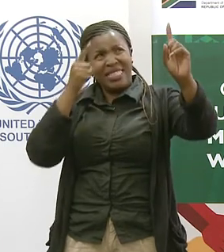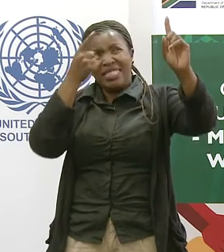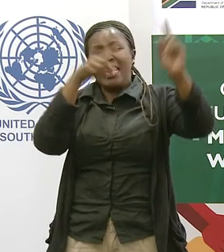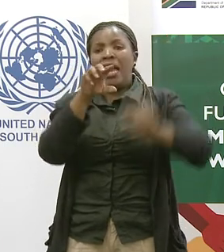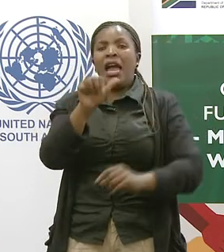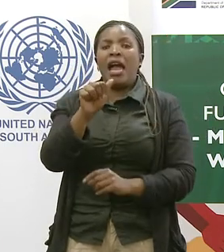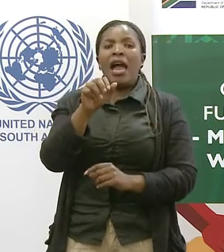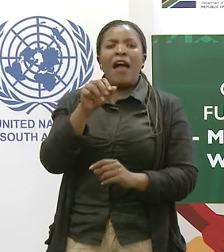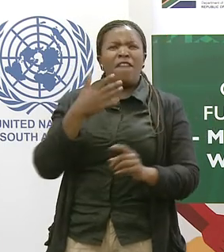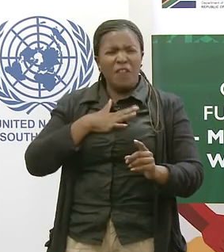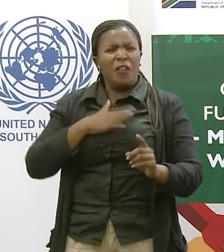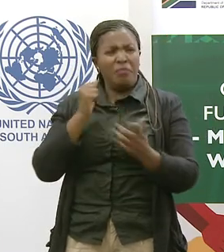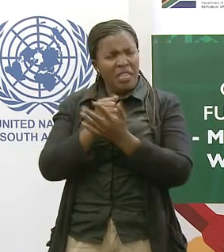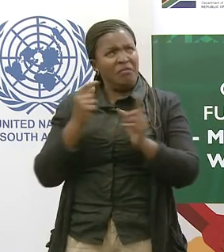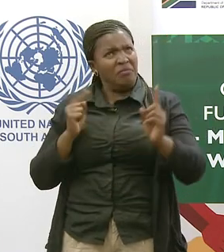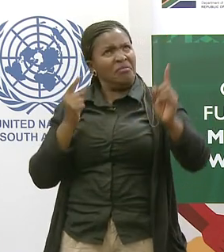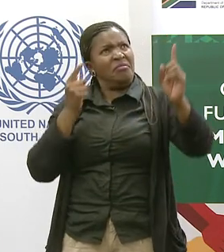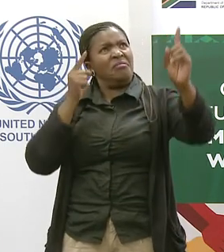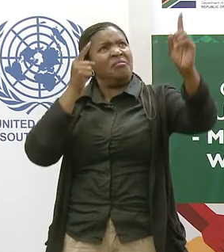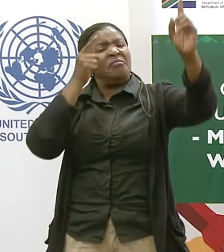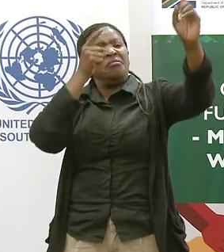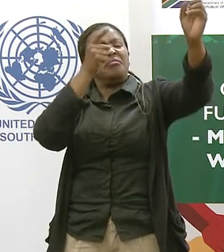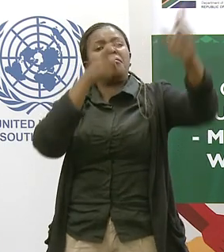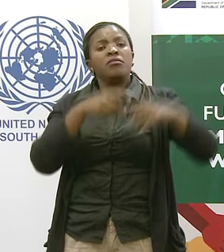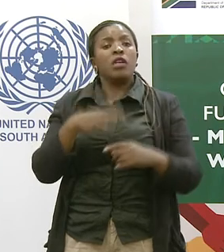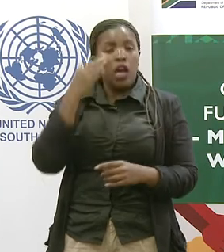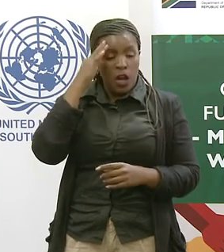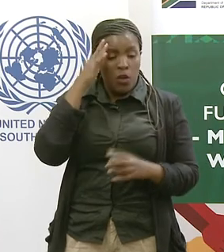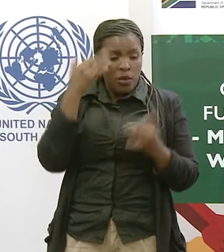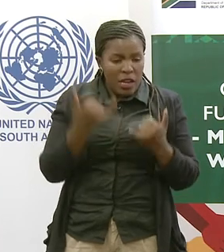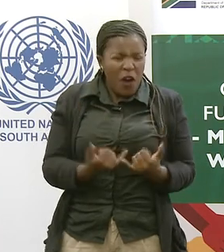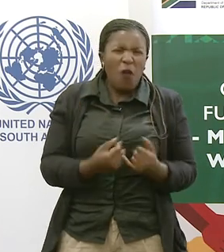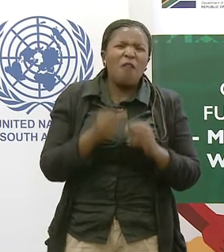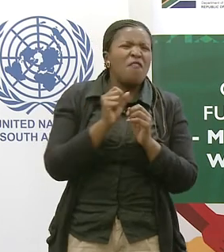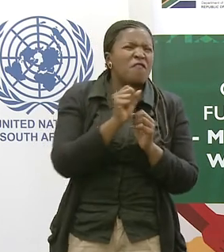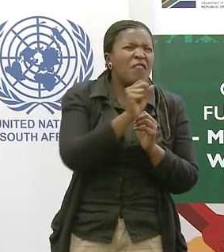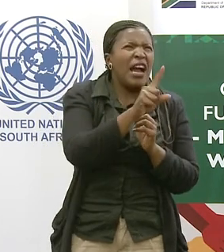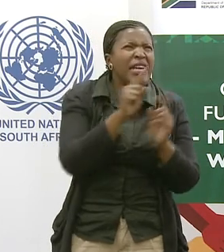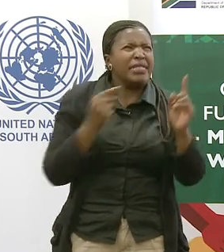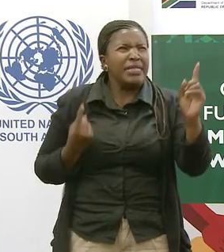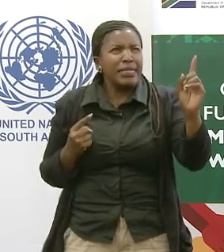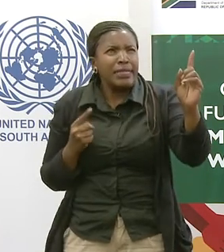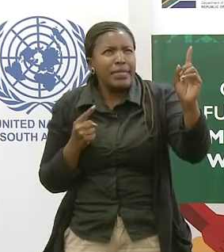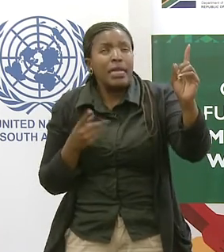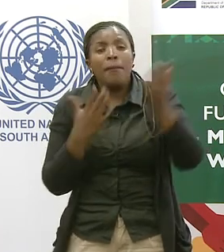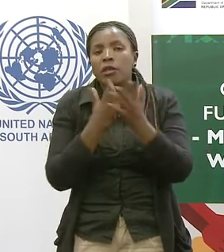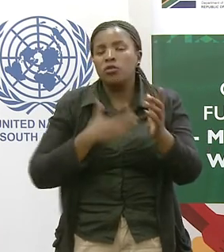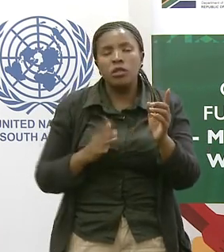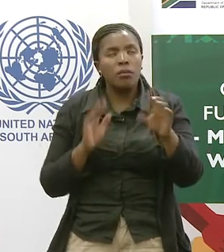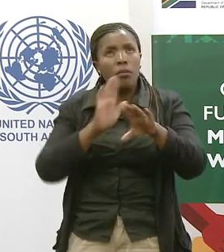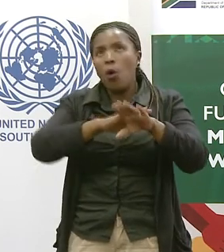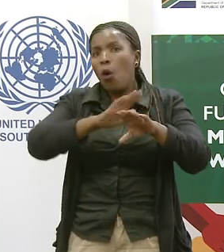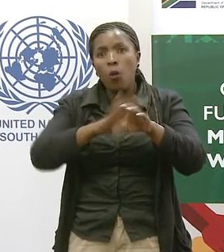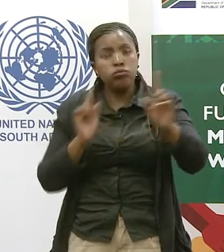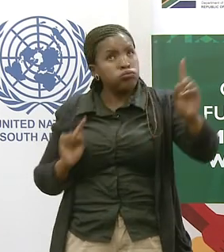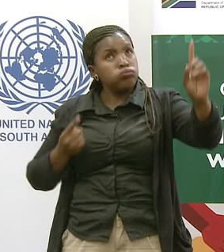move beyond compliance. I know that we're at negative 10, but zero cannot be the aspiration. It's got to move beyond zero.